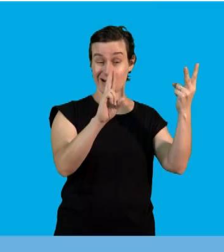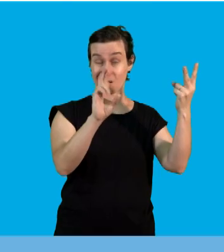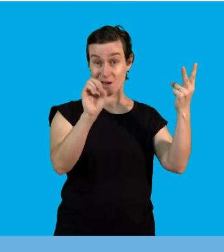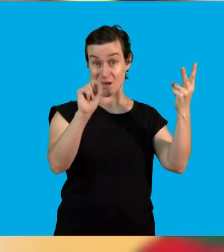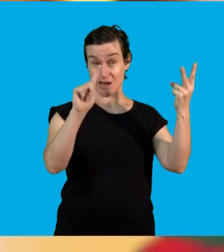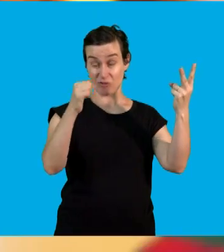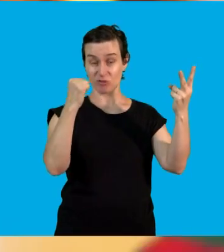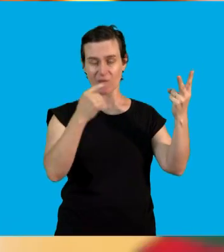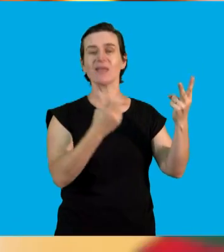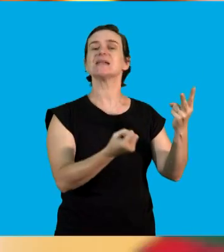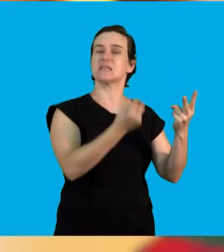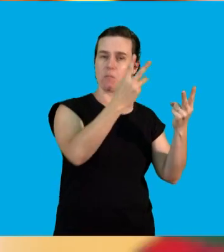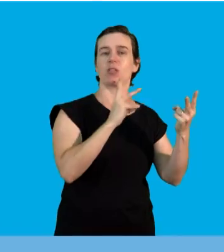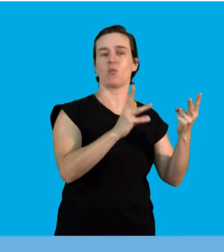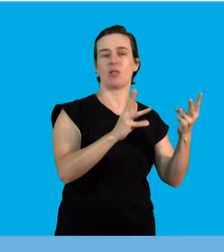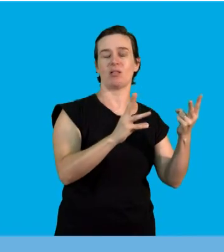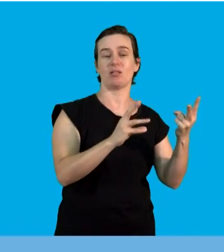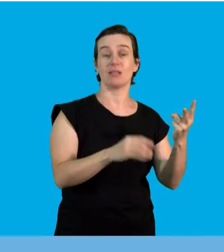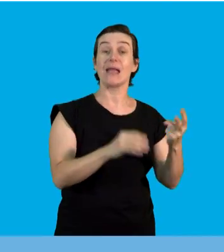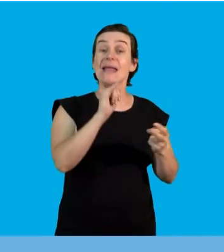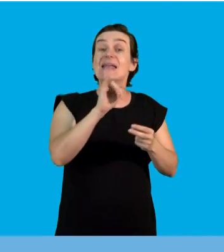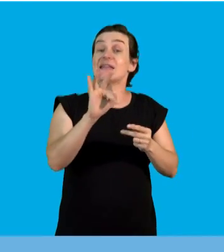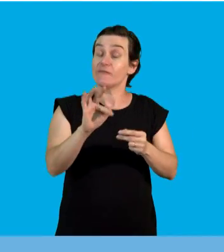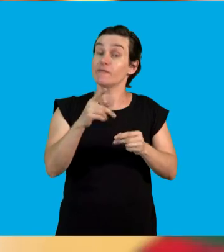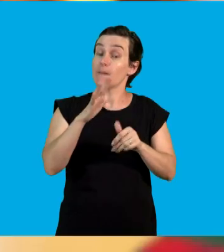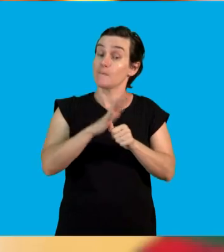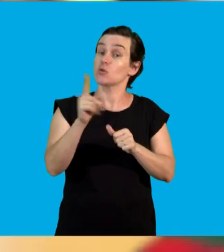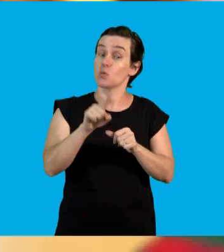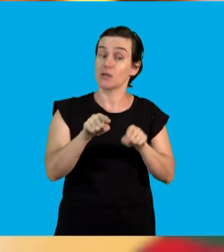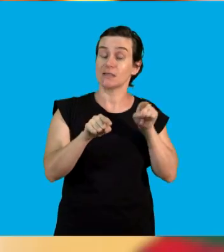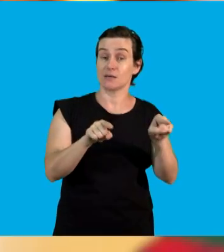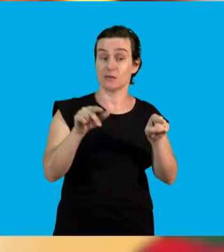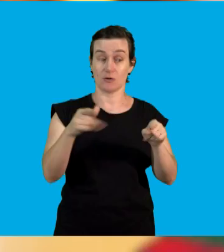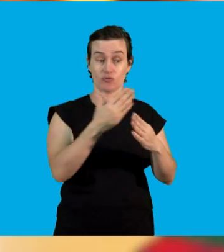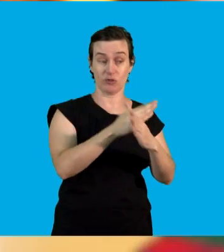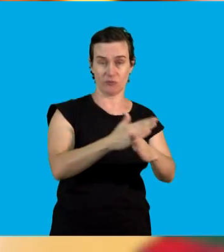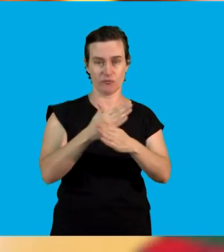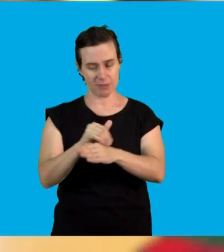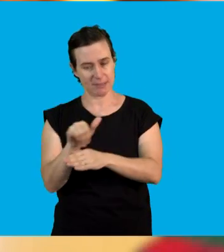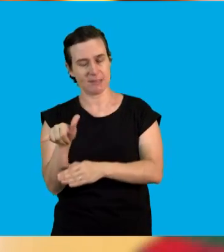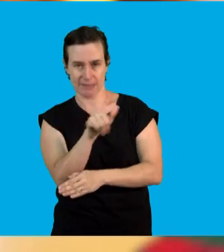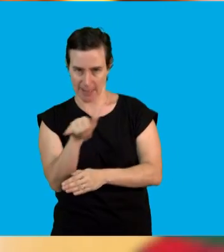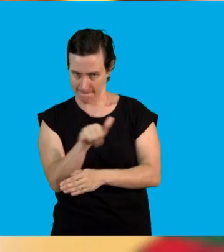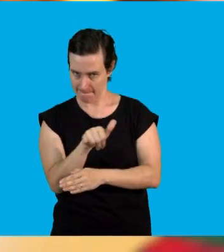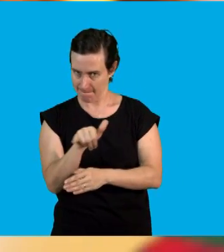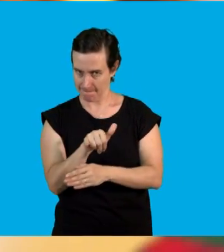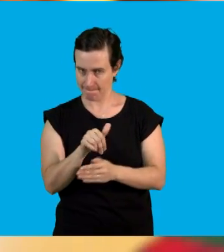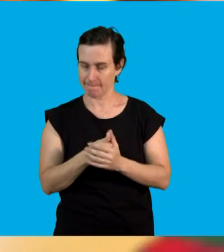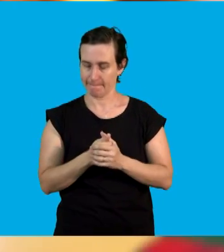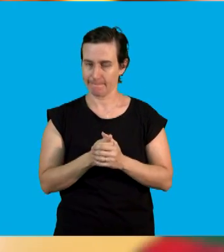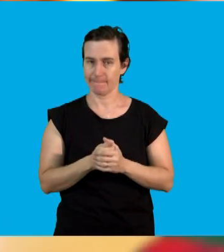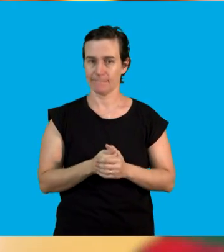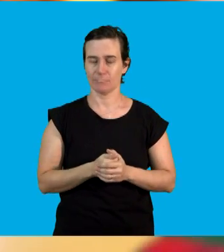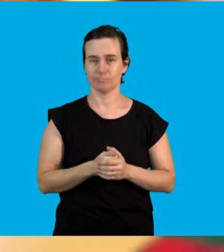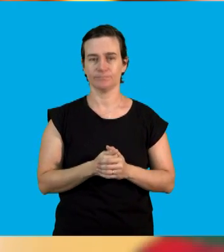be doubled, provided that the resistance of the circuit remains the same. If resistance remains the same, then we are going